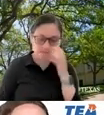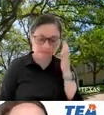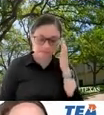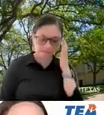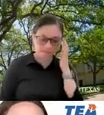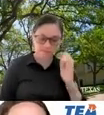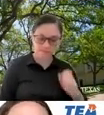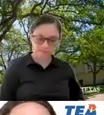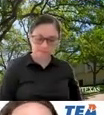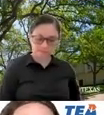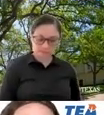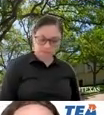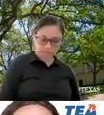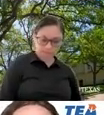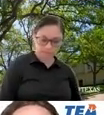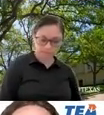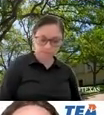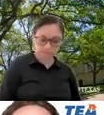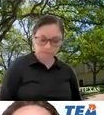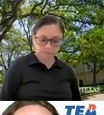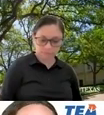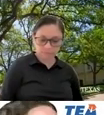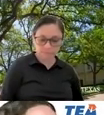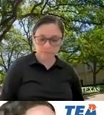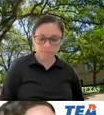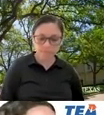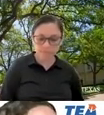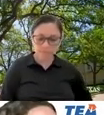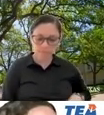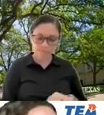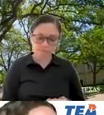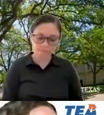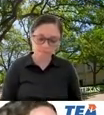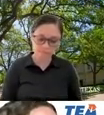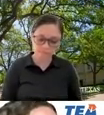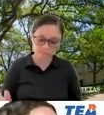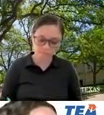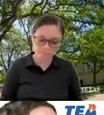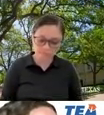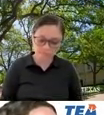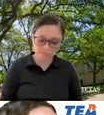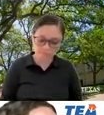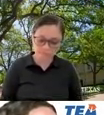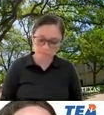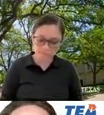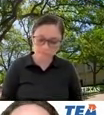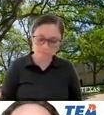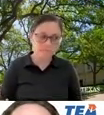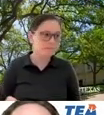And if any members of the public want to submit public comment, you still have a chance. Look in the chat for instructions.